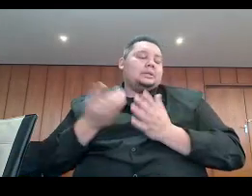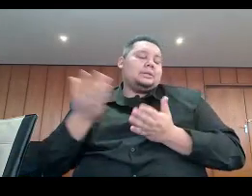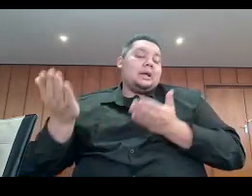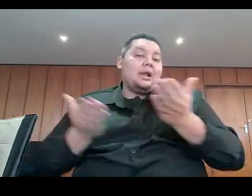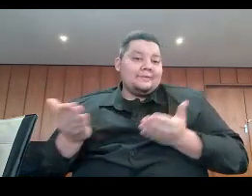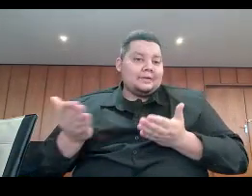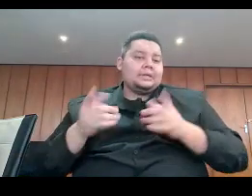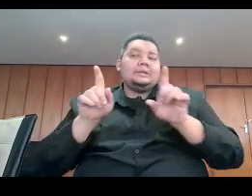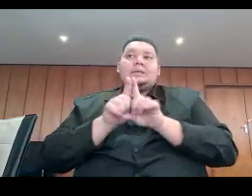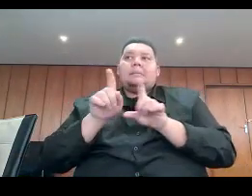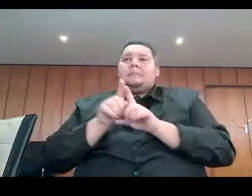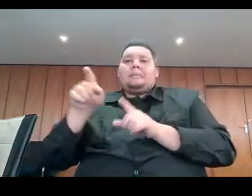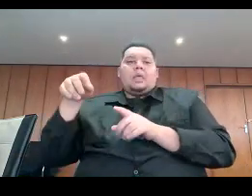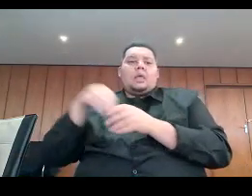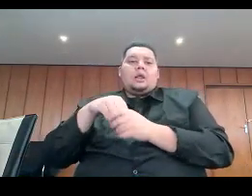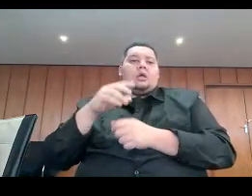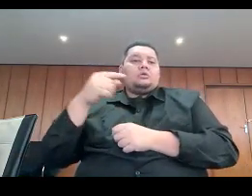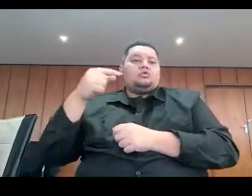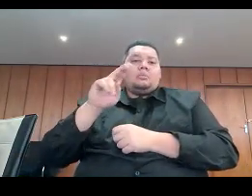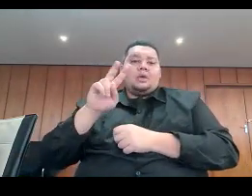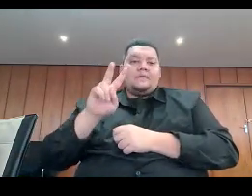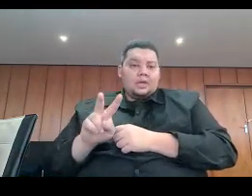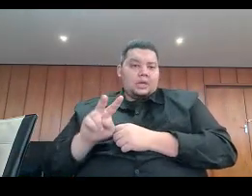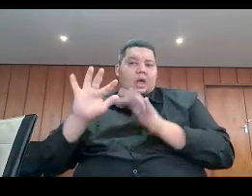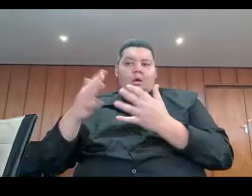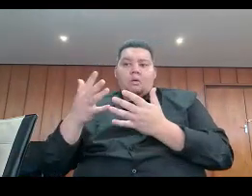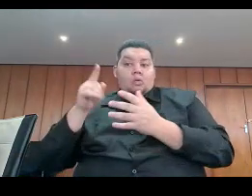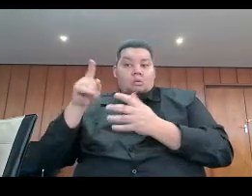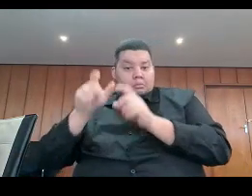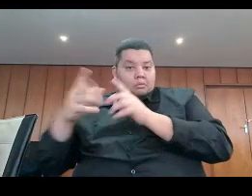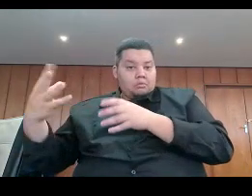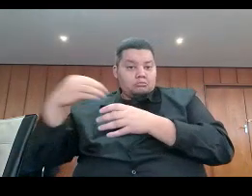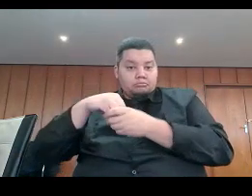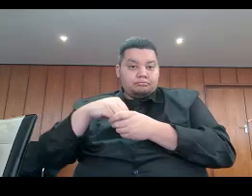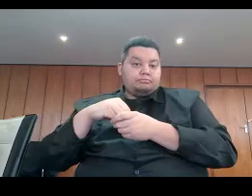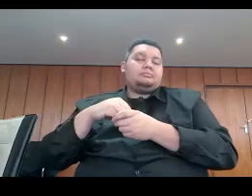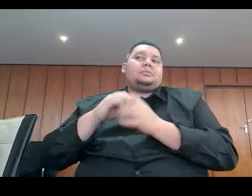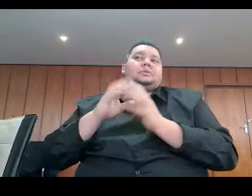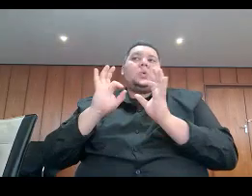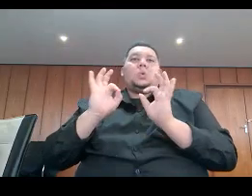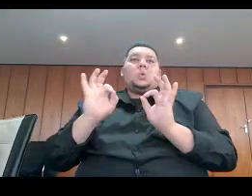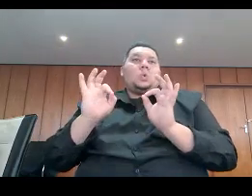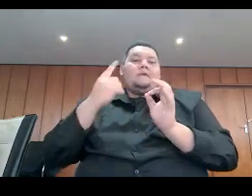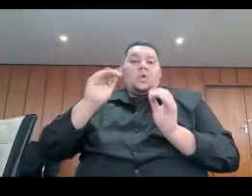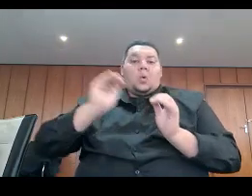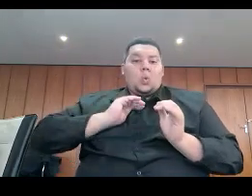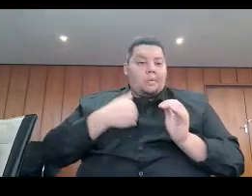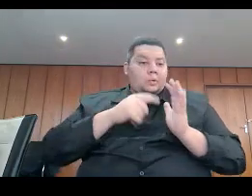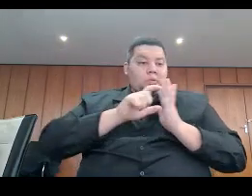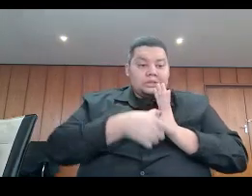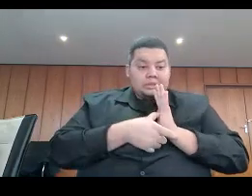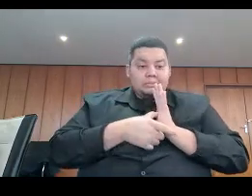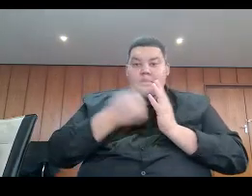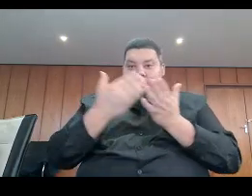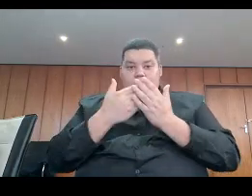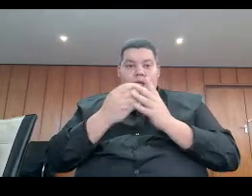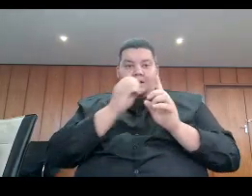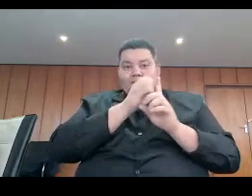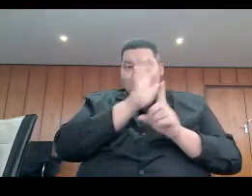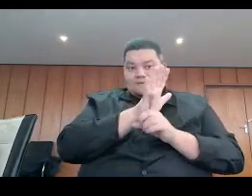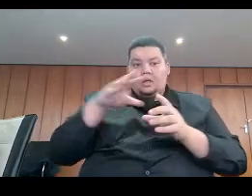has been asked in GBV, gender-based violence. And again, we're getting this twice as likely for women with disabilities to be